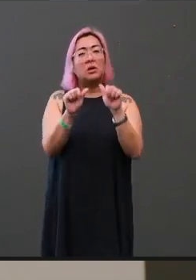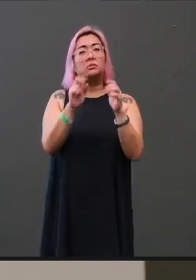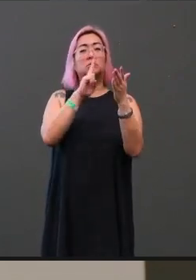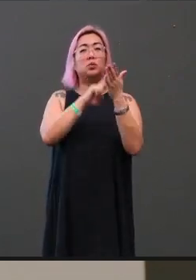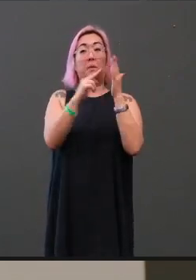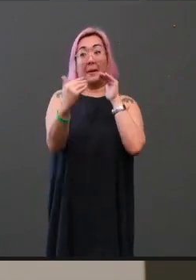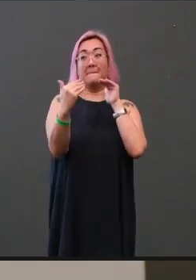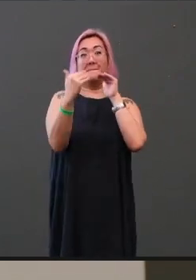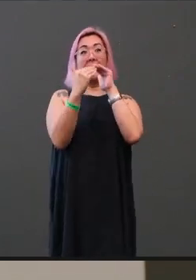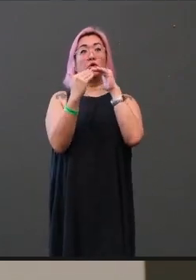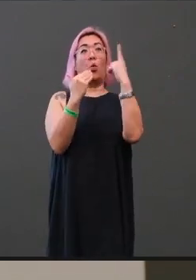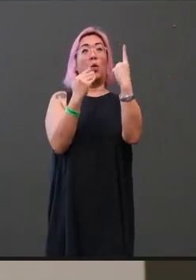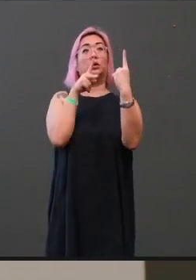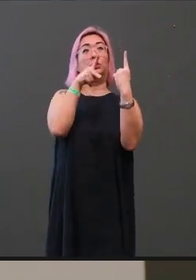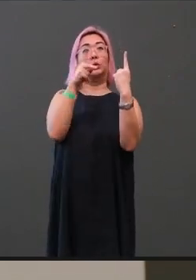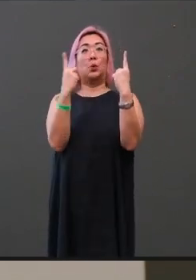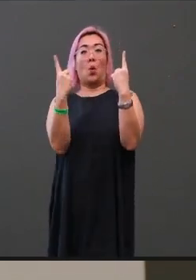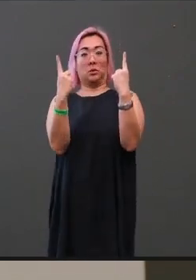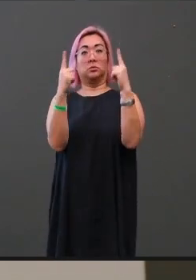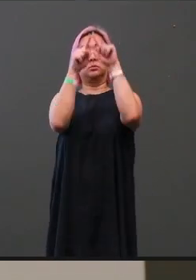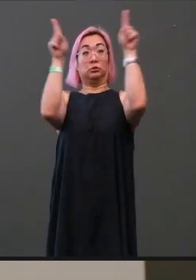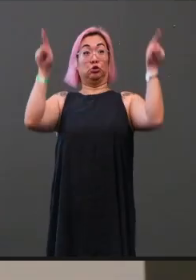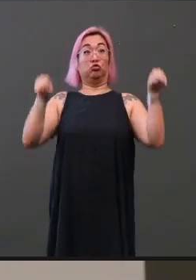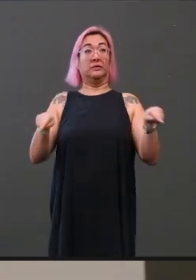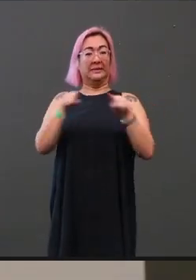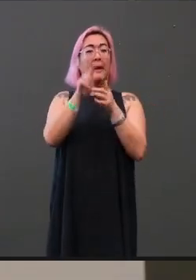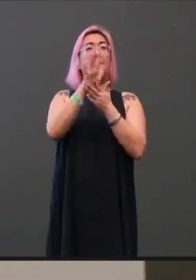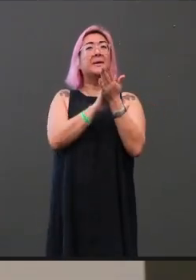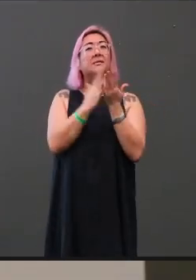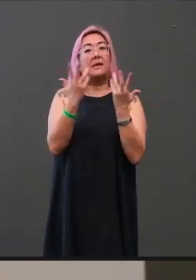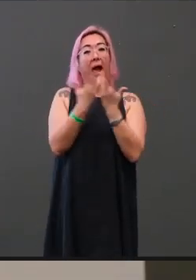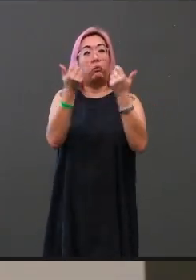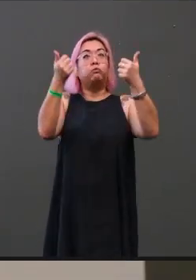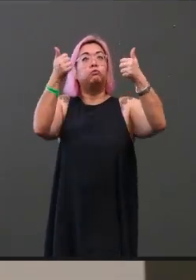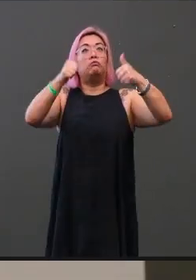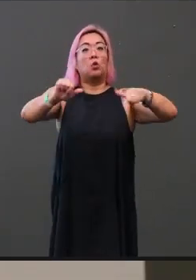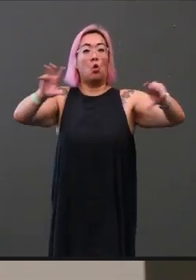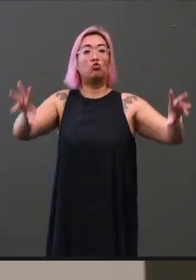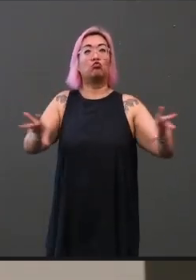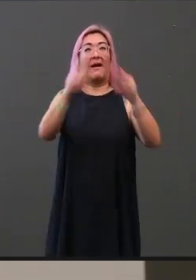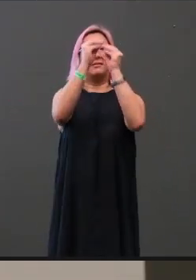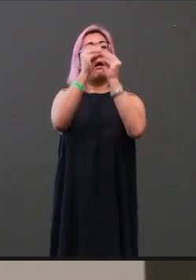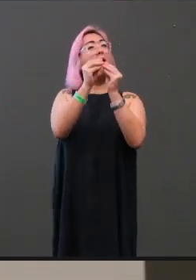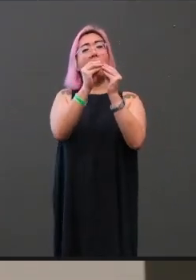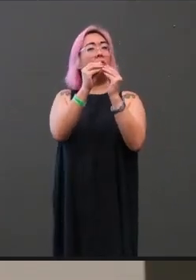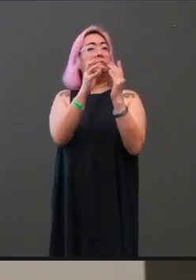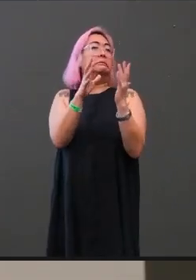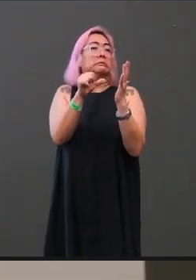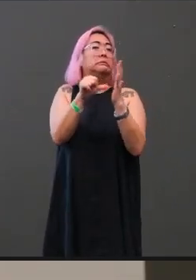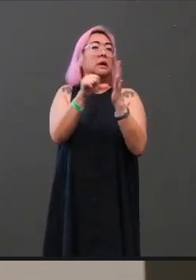does affect a bit how things are rendered in the game. But it should still be useful even if you don't do that.